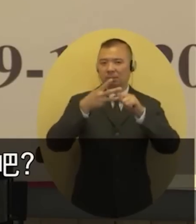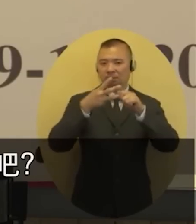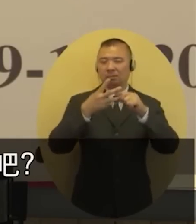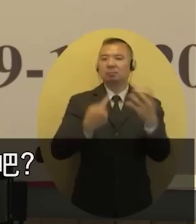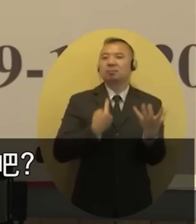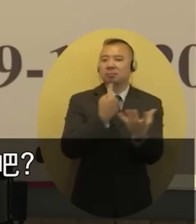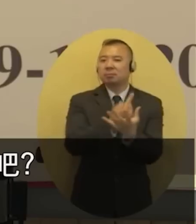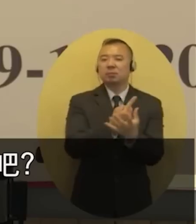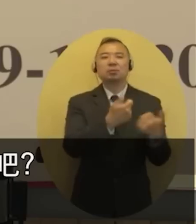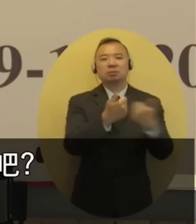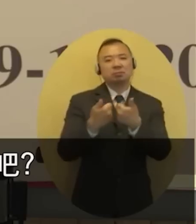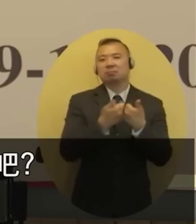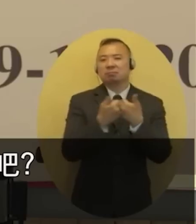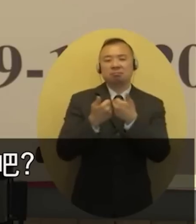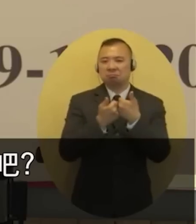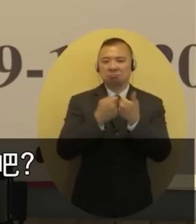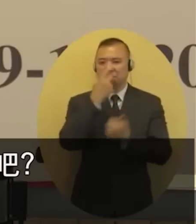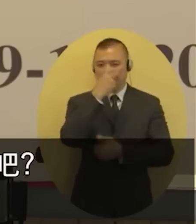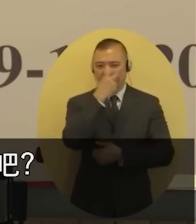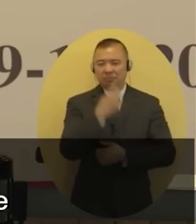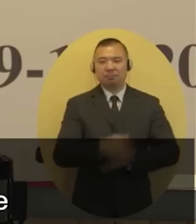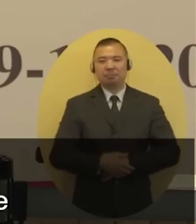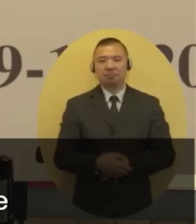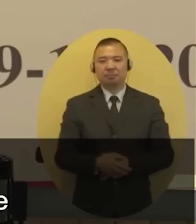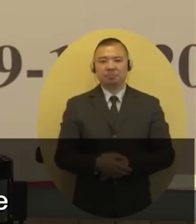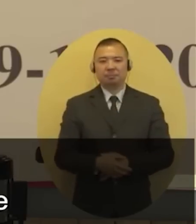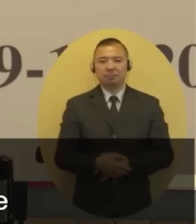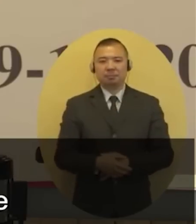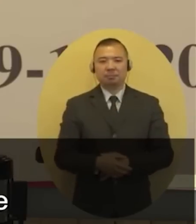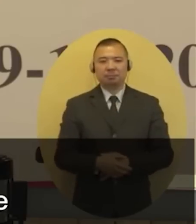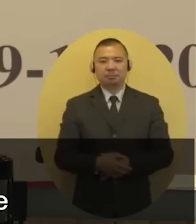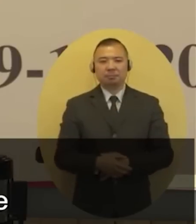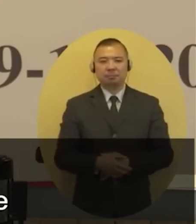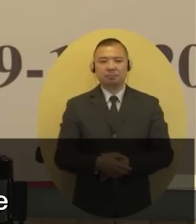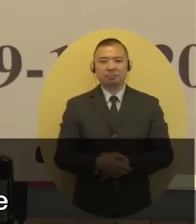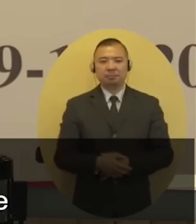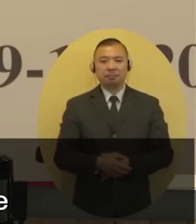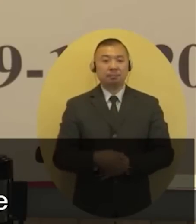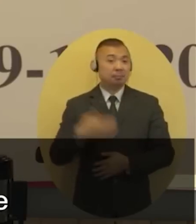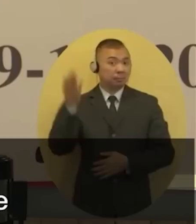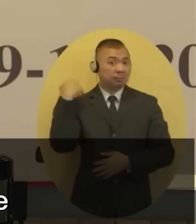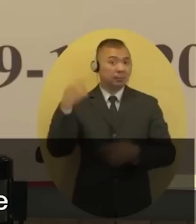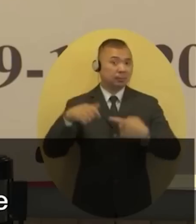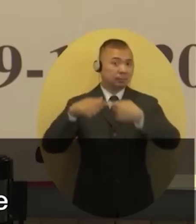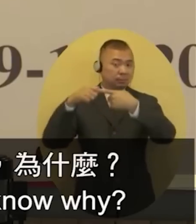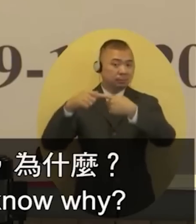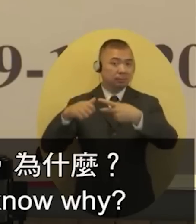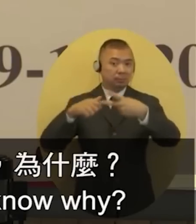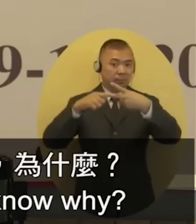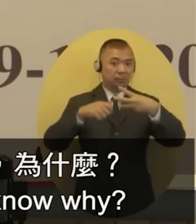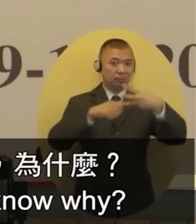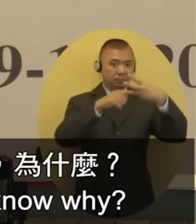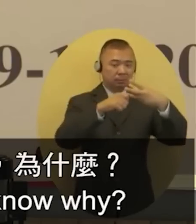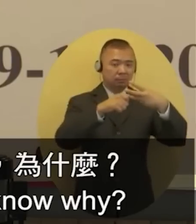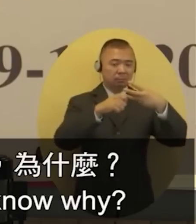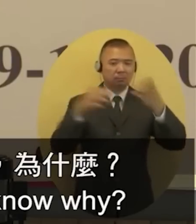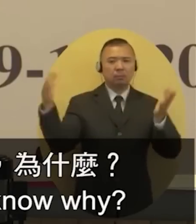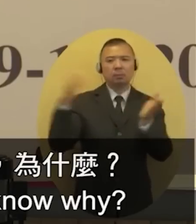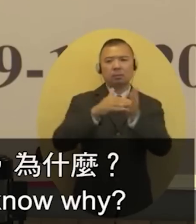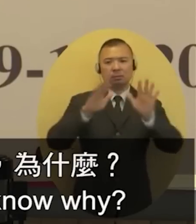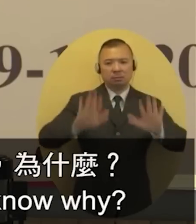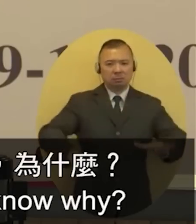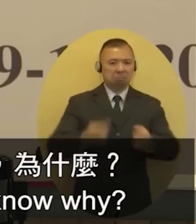what? At least 10 years, right? From the first time that I came here. And up to